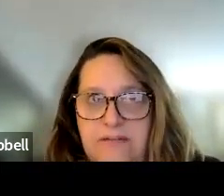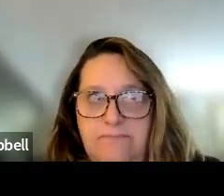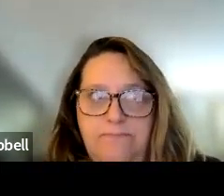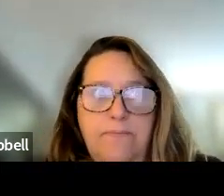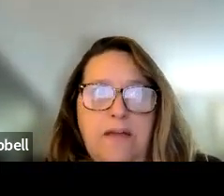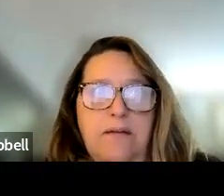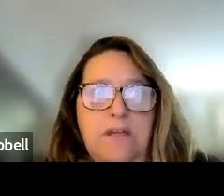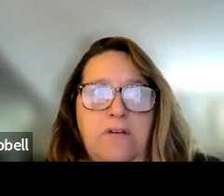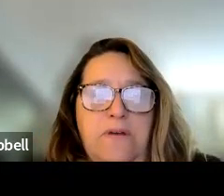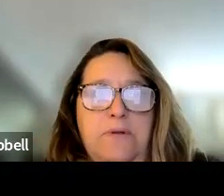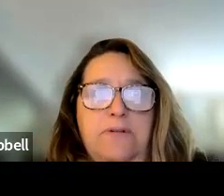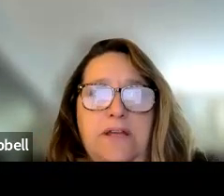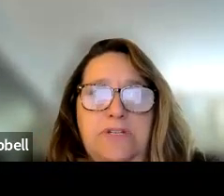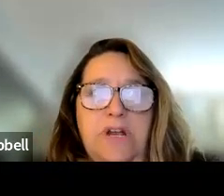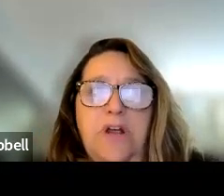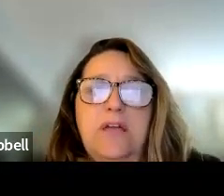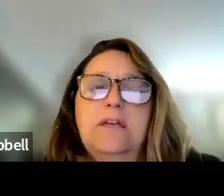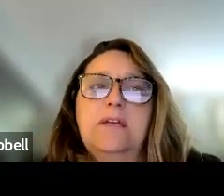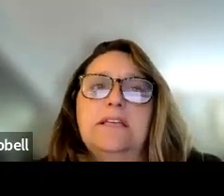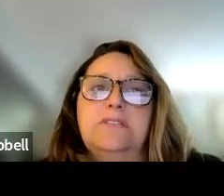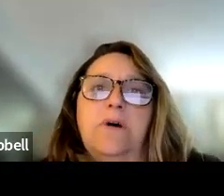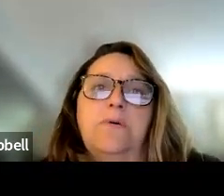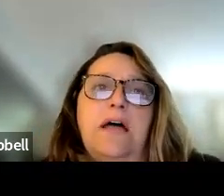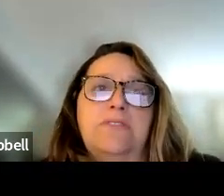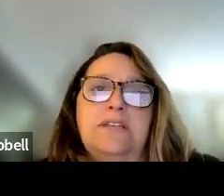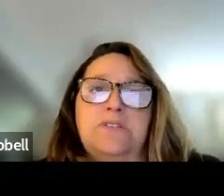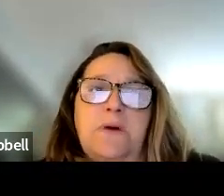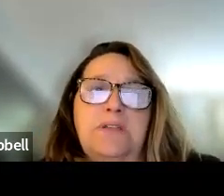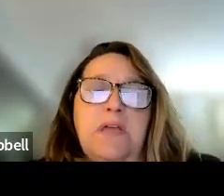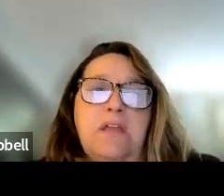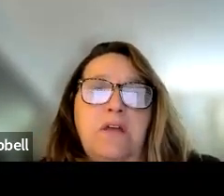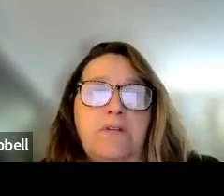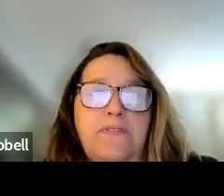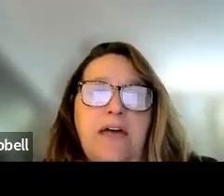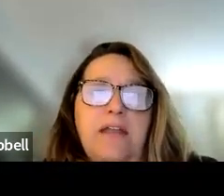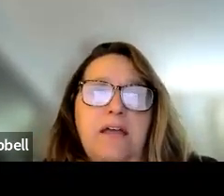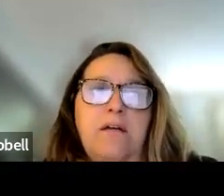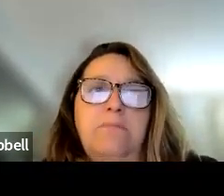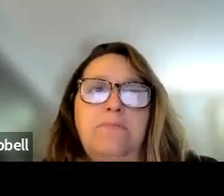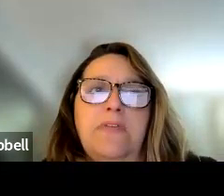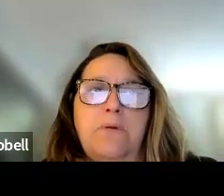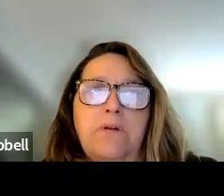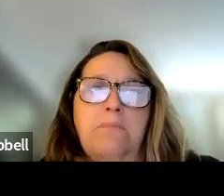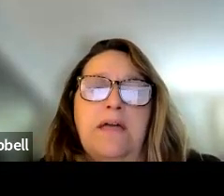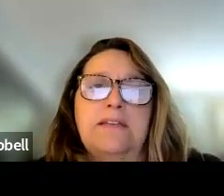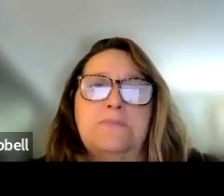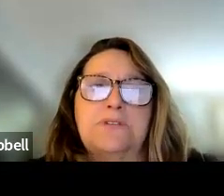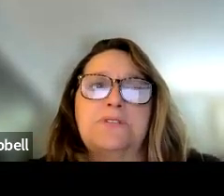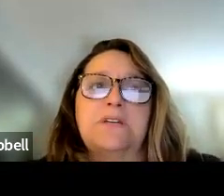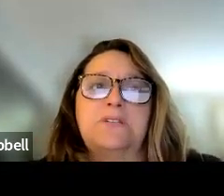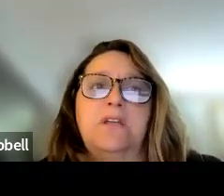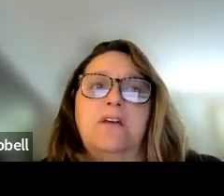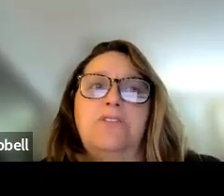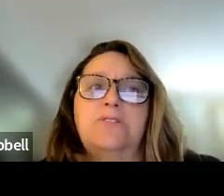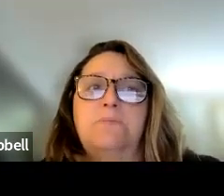legislators in November next year. So I just wanted to make a note of that. They will come back into